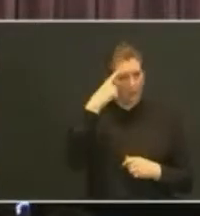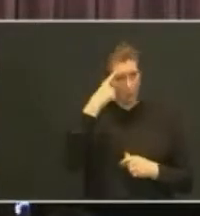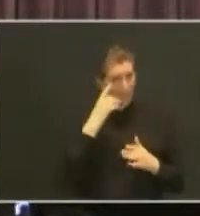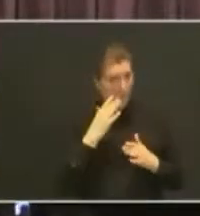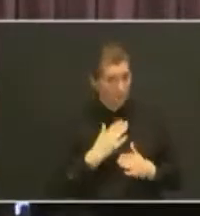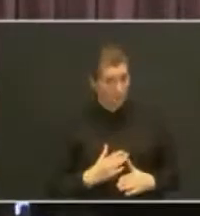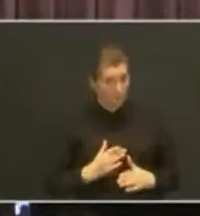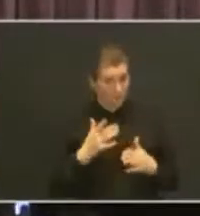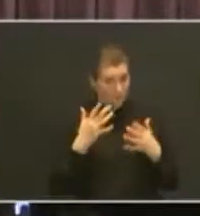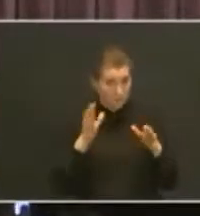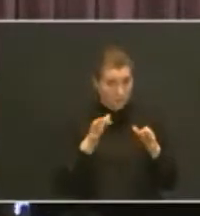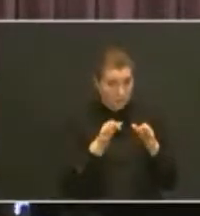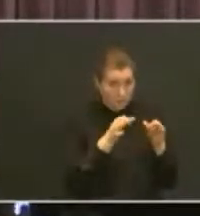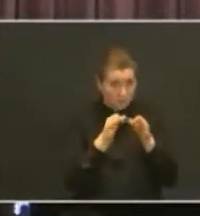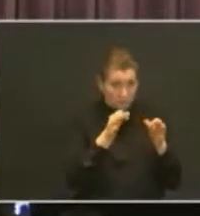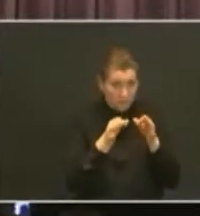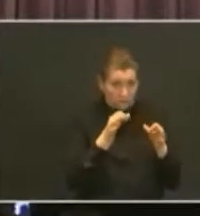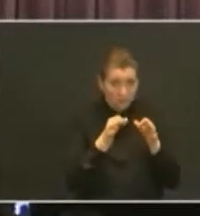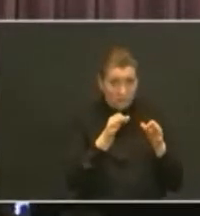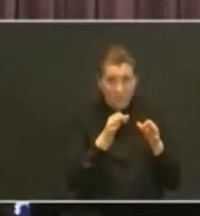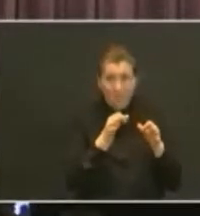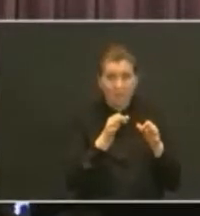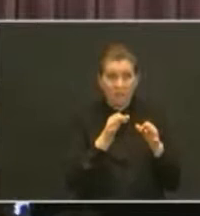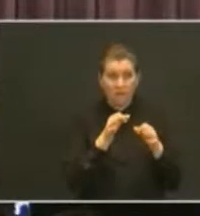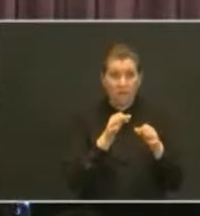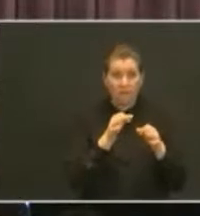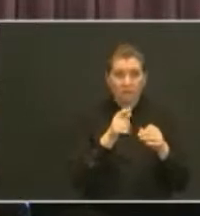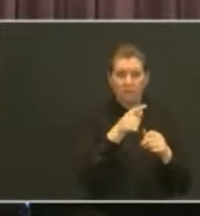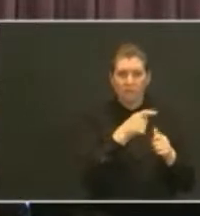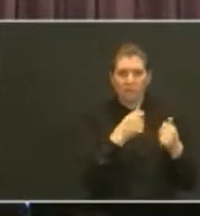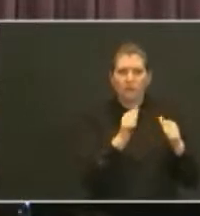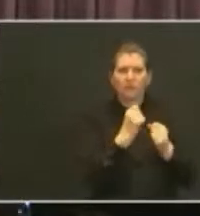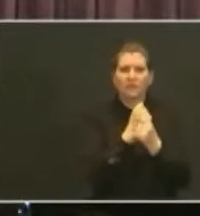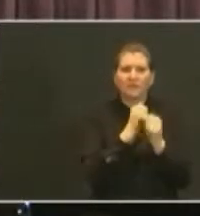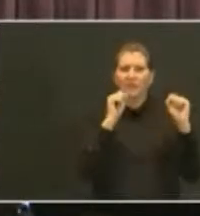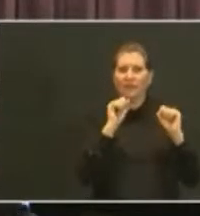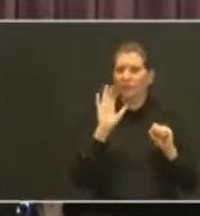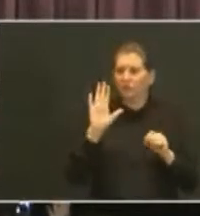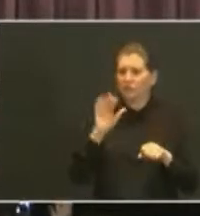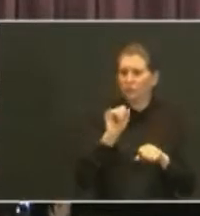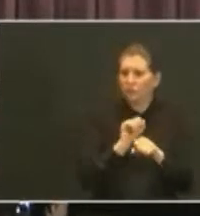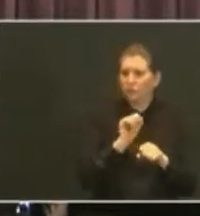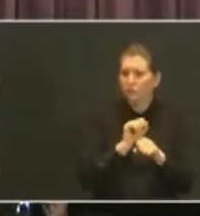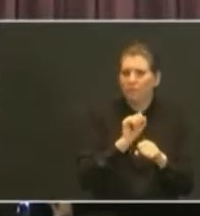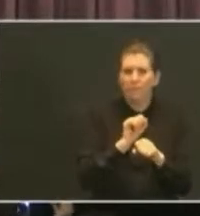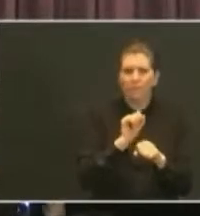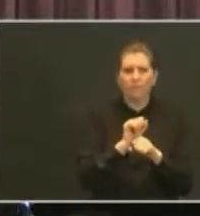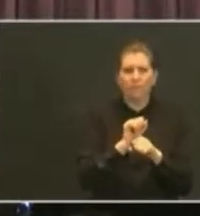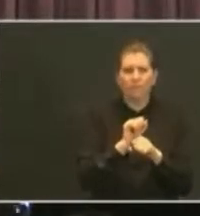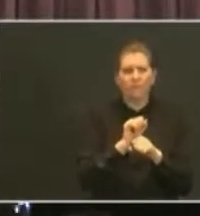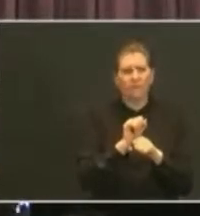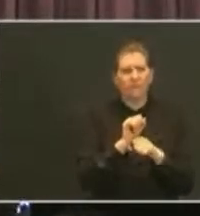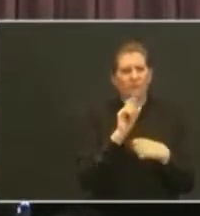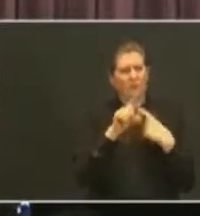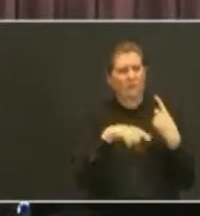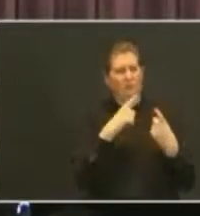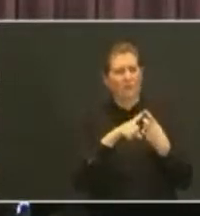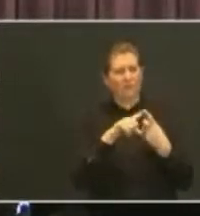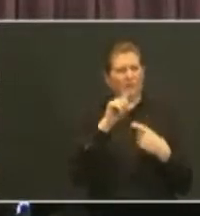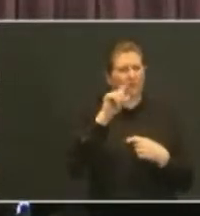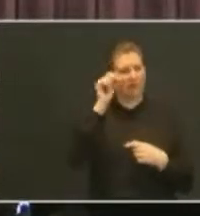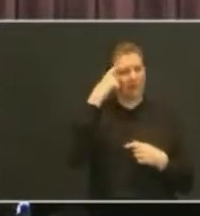employment security more important than an orderly transition of government to a McKee administration? And when does she plan on resigning?